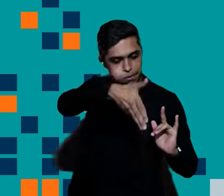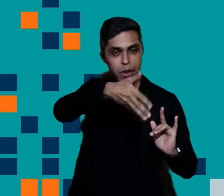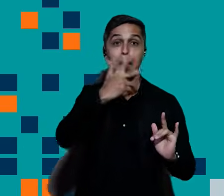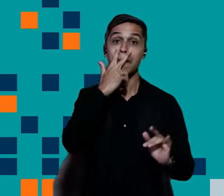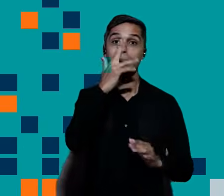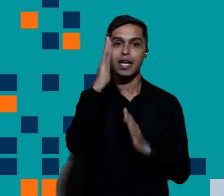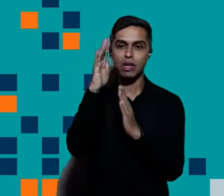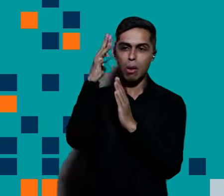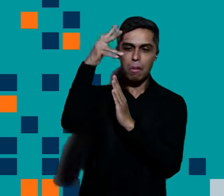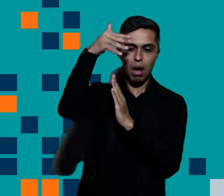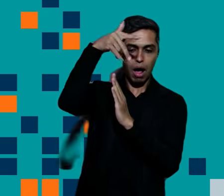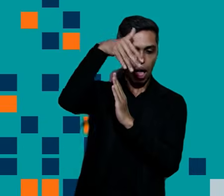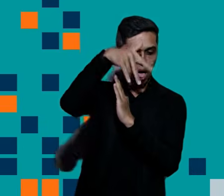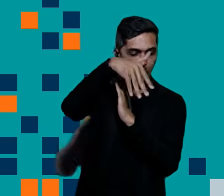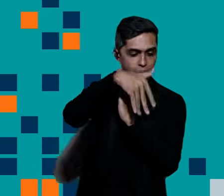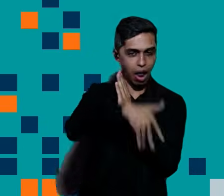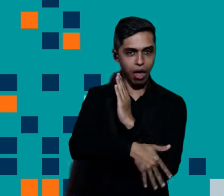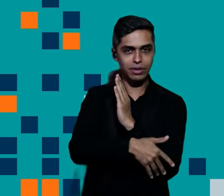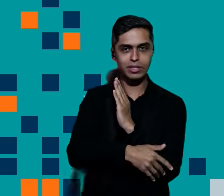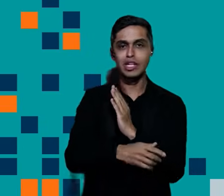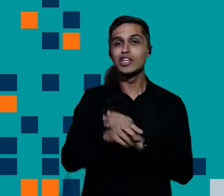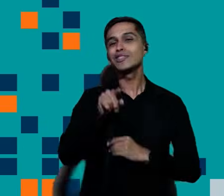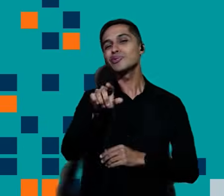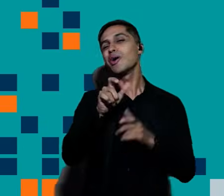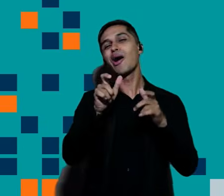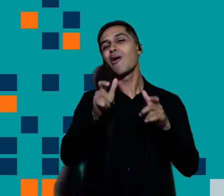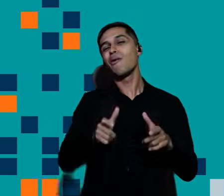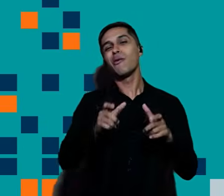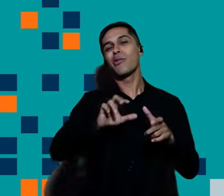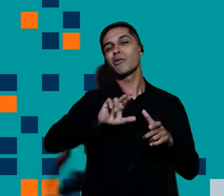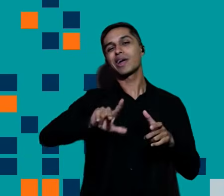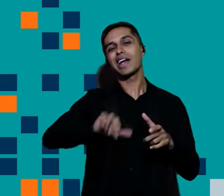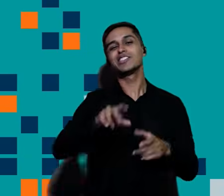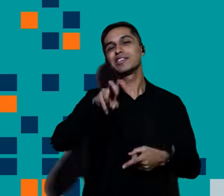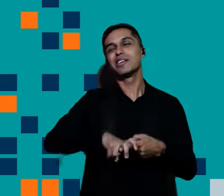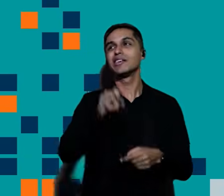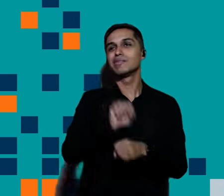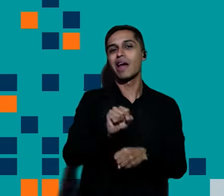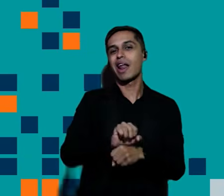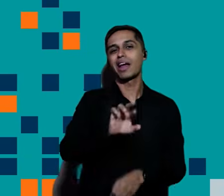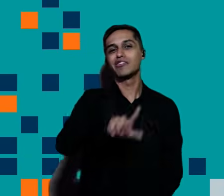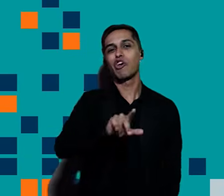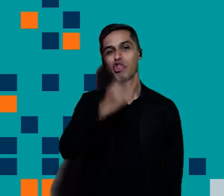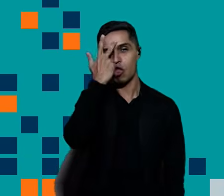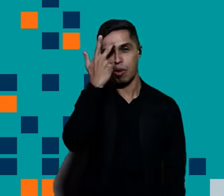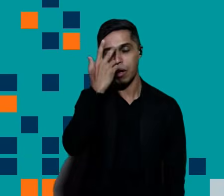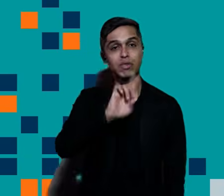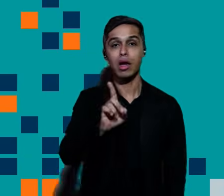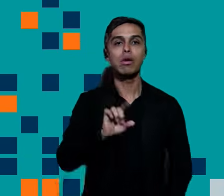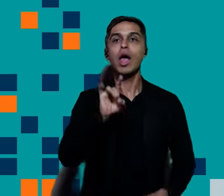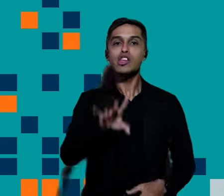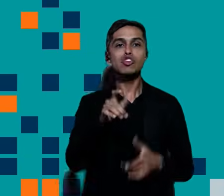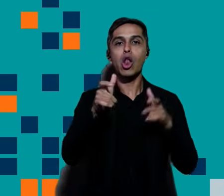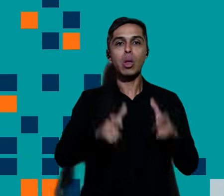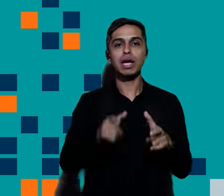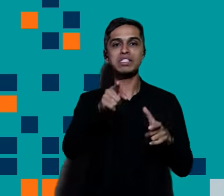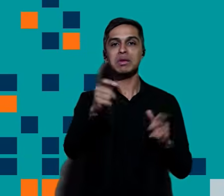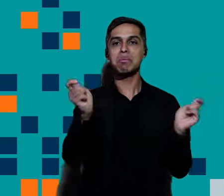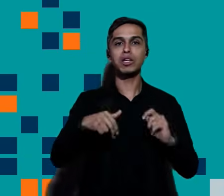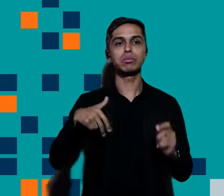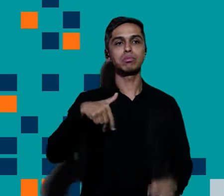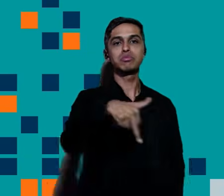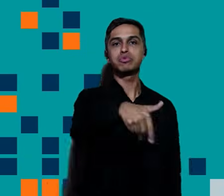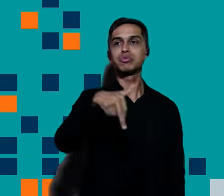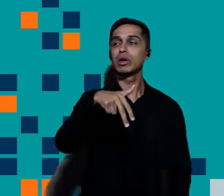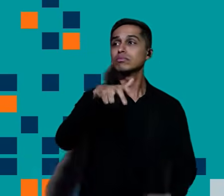waiting areas. They're not reception areas. They're just places to come and sit quietly under